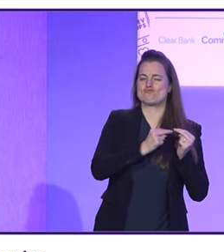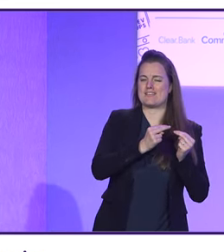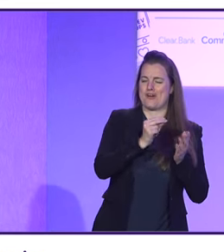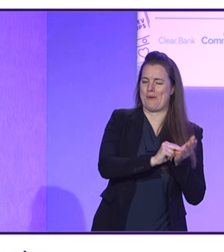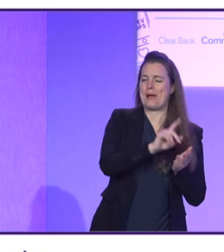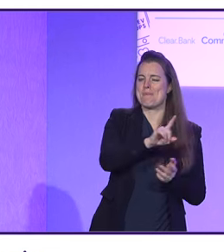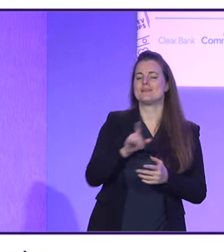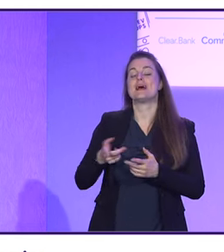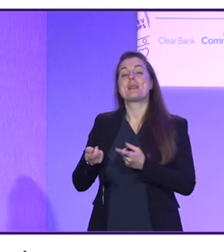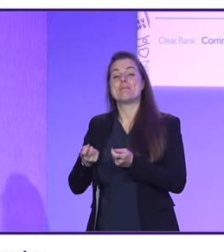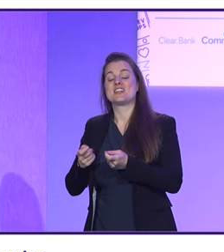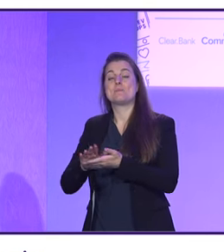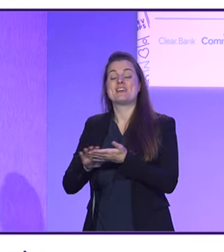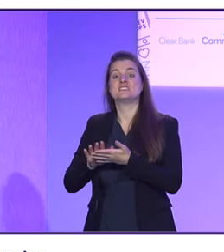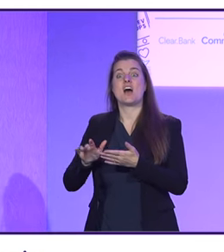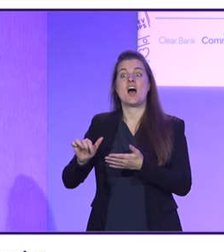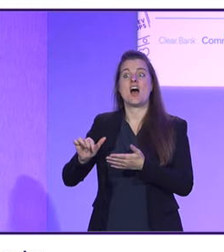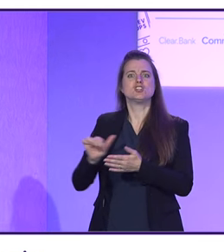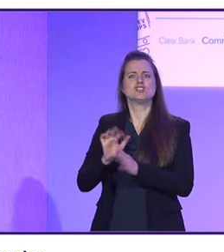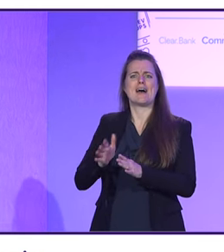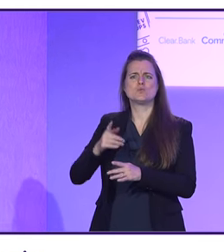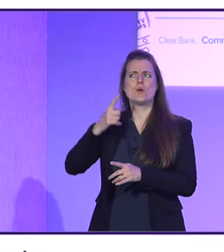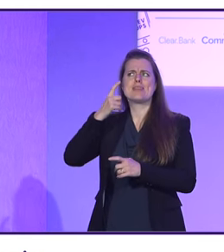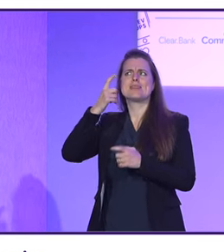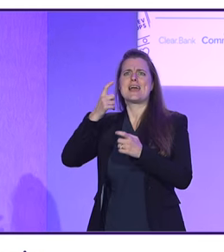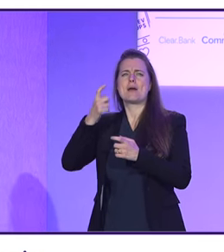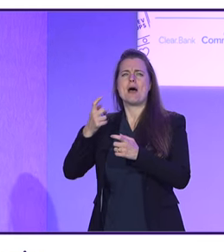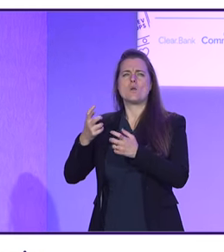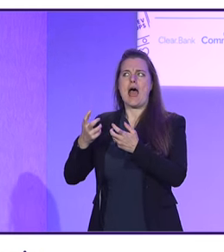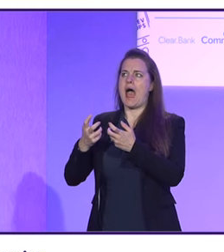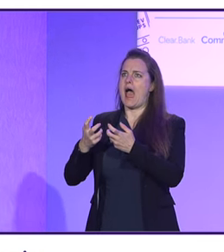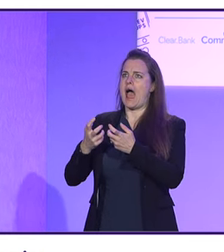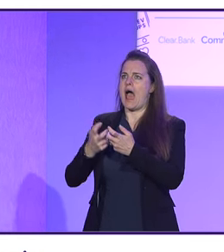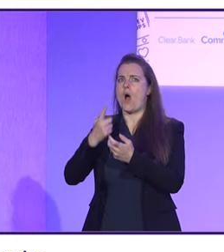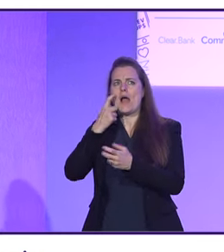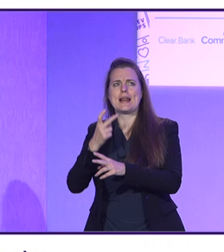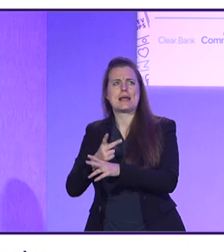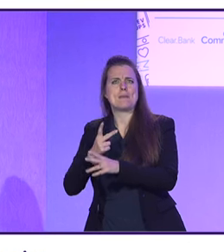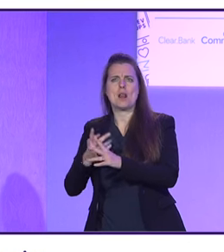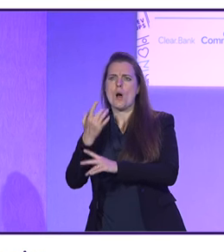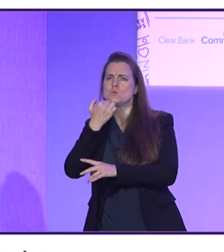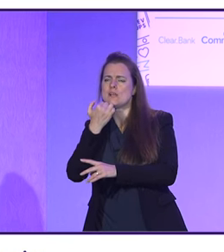I use, and I shouldn't have to think about what it means to keep it secure, keep it up to date,